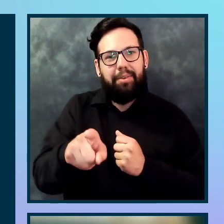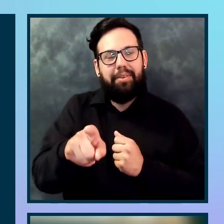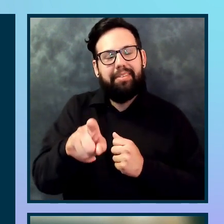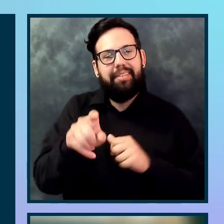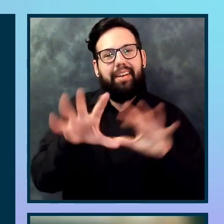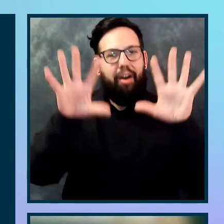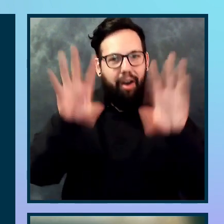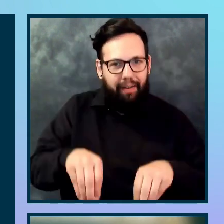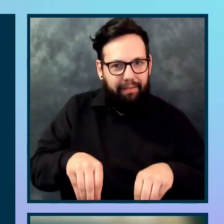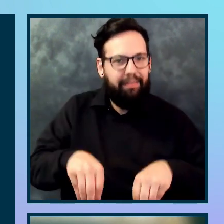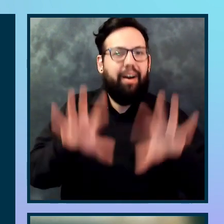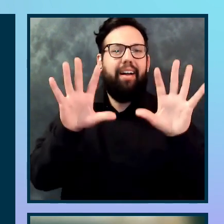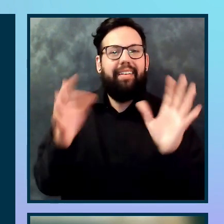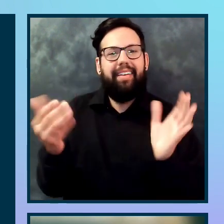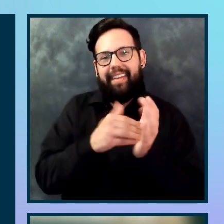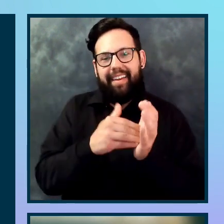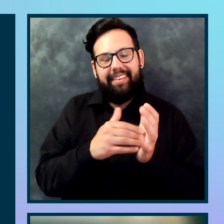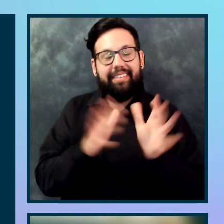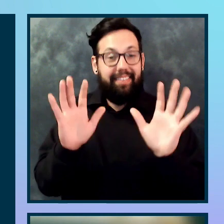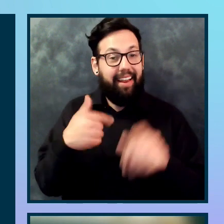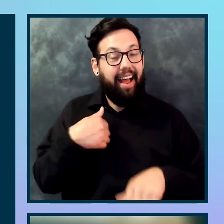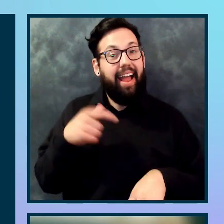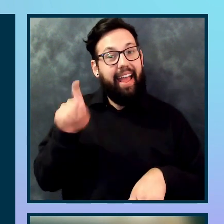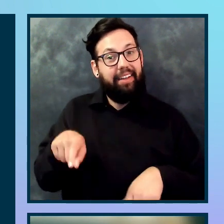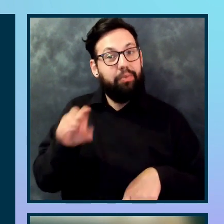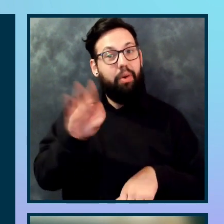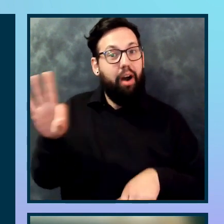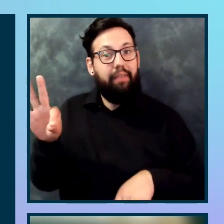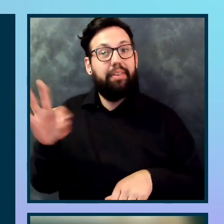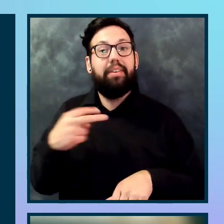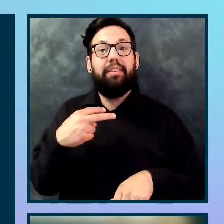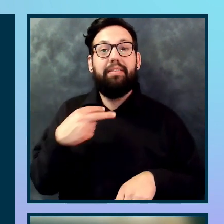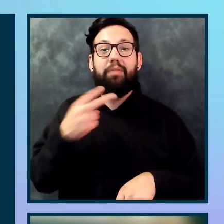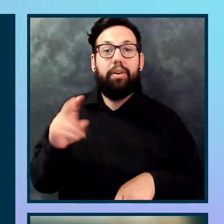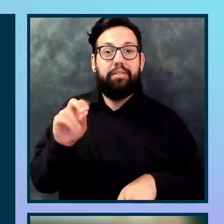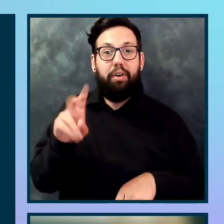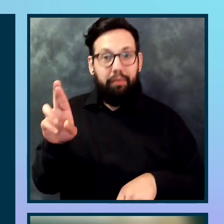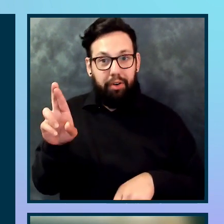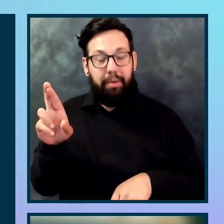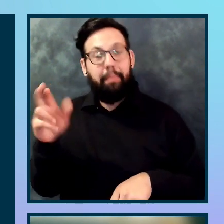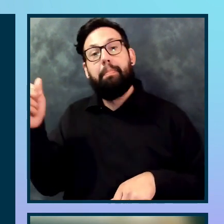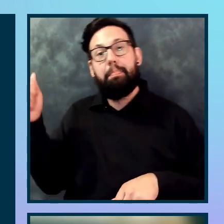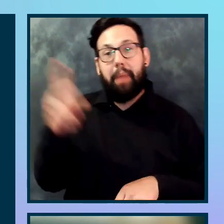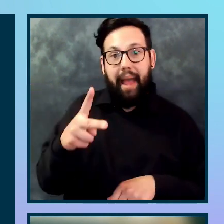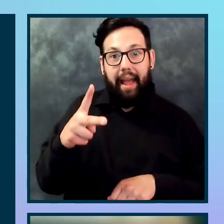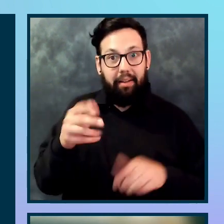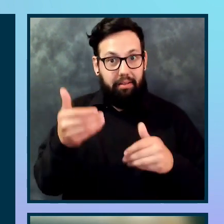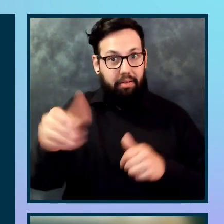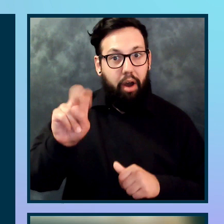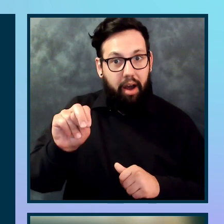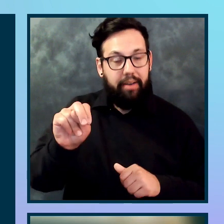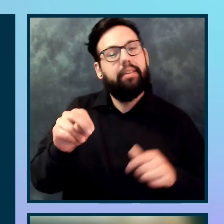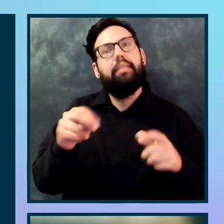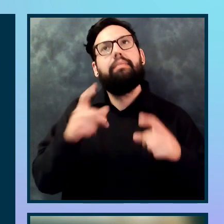on again. I had to turn voiceover off, turn it back on again in order to get the announcement to be correct. So let's see what